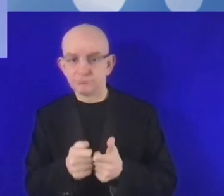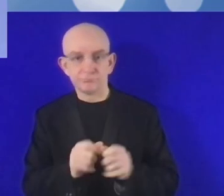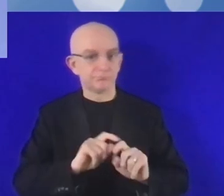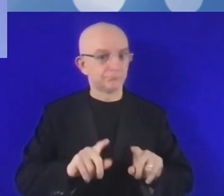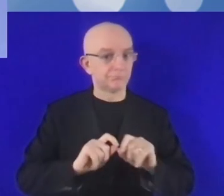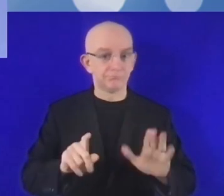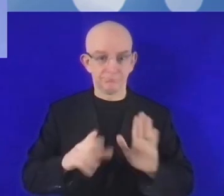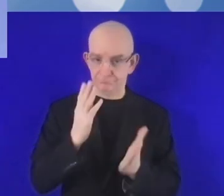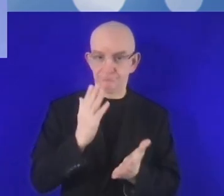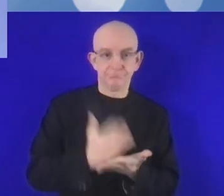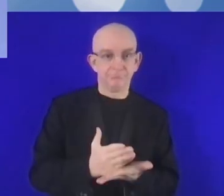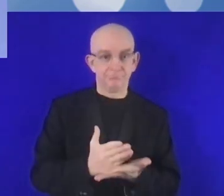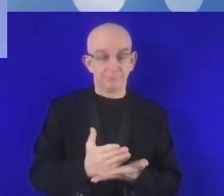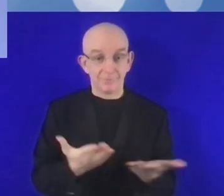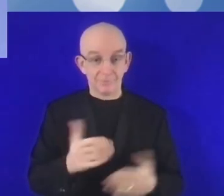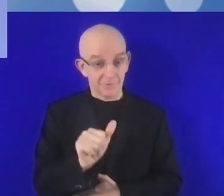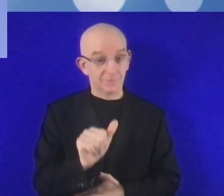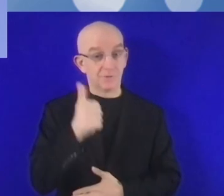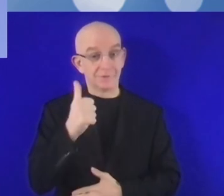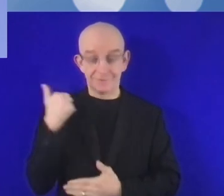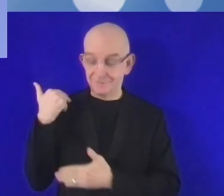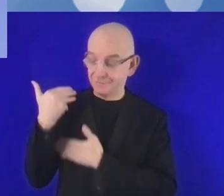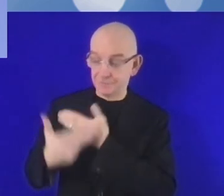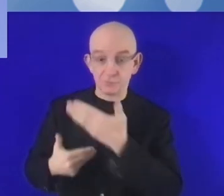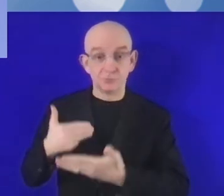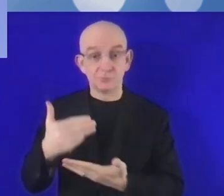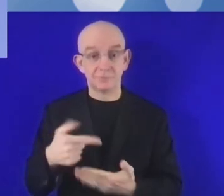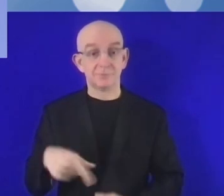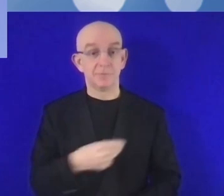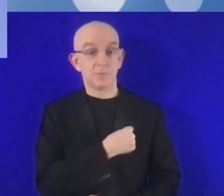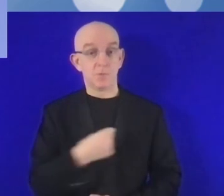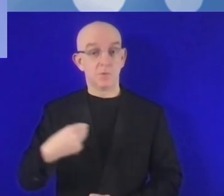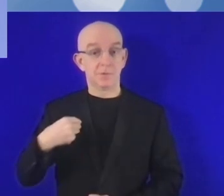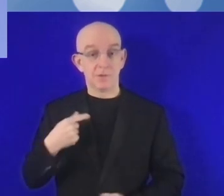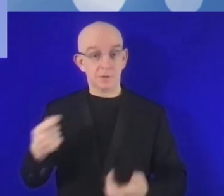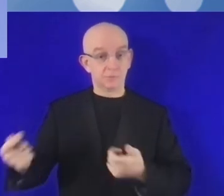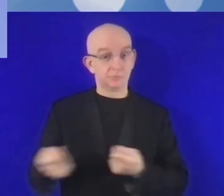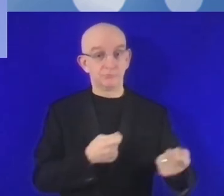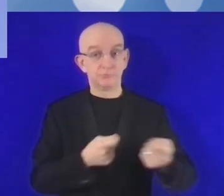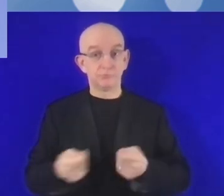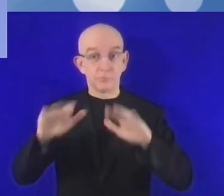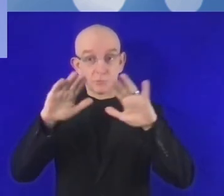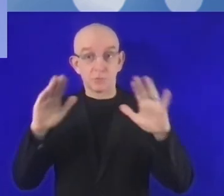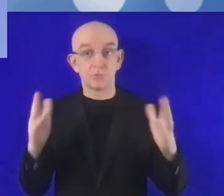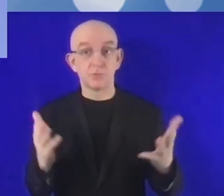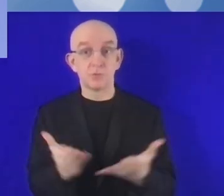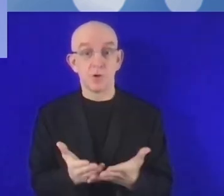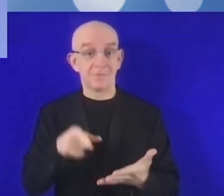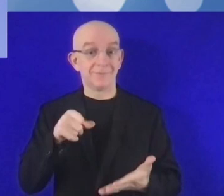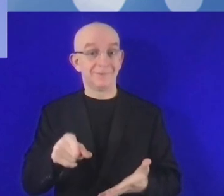Forum, organized here in Katowice, the International Congress Center. And we Poles are very